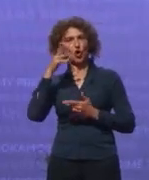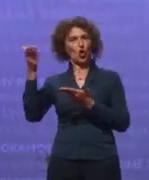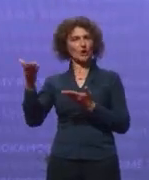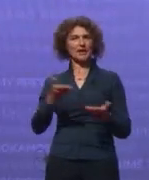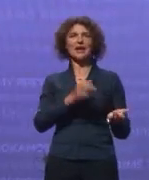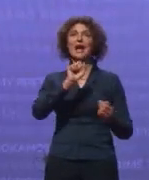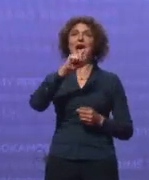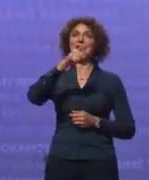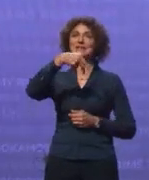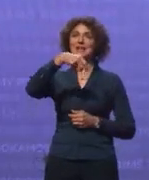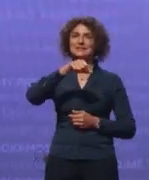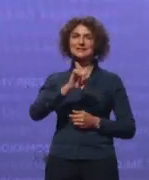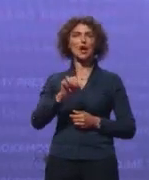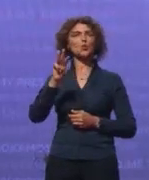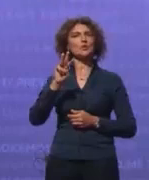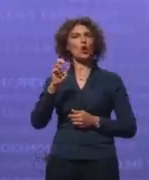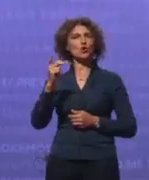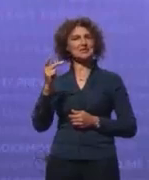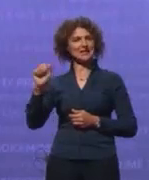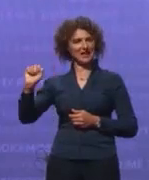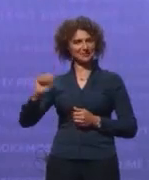Agnieszka Wykowska.